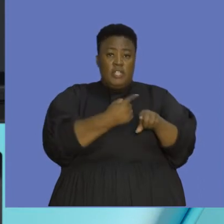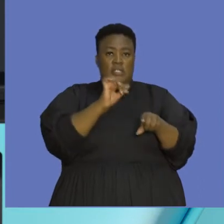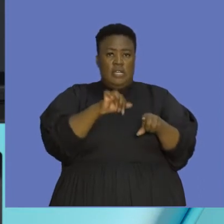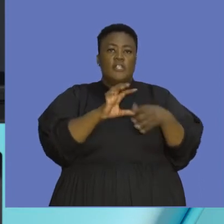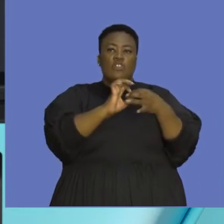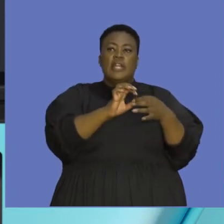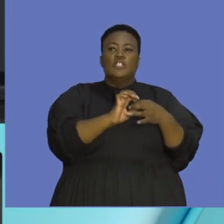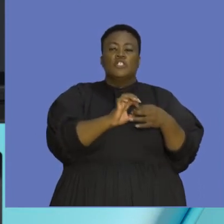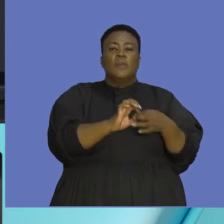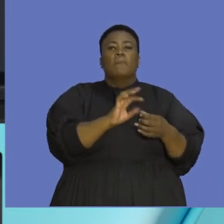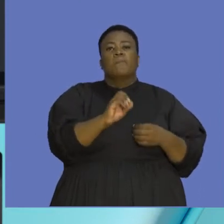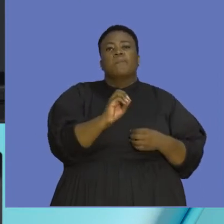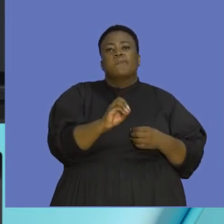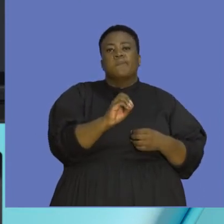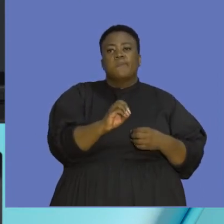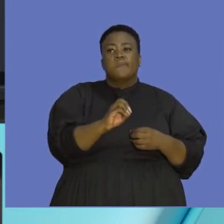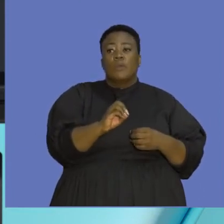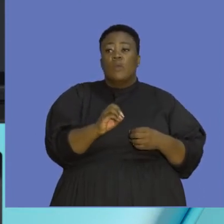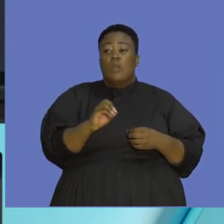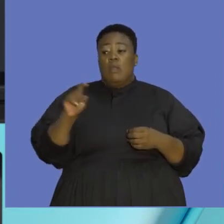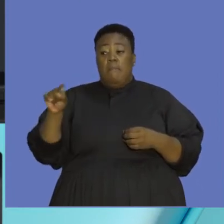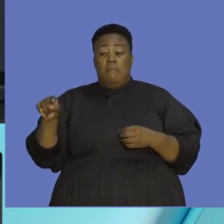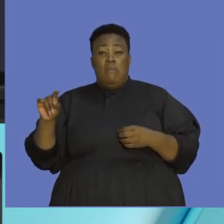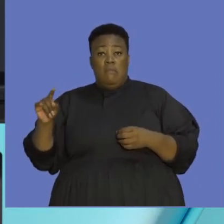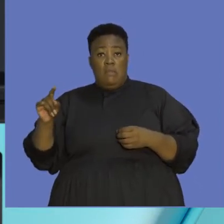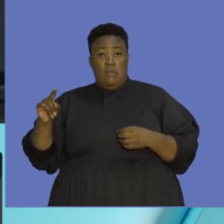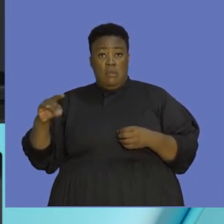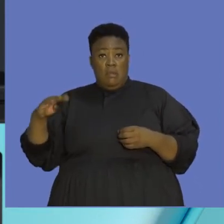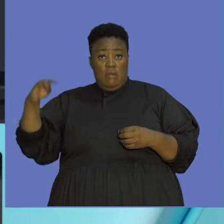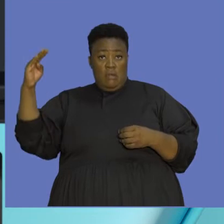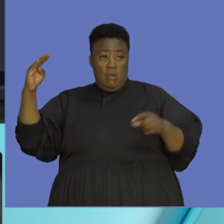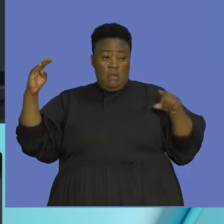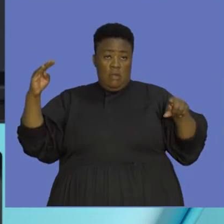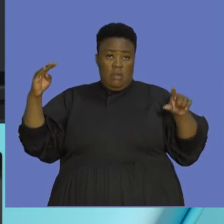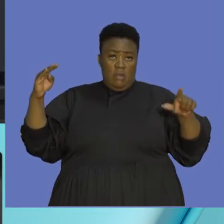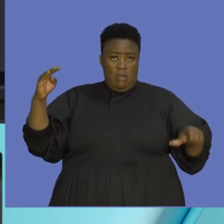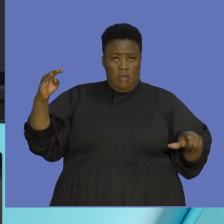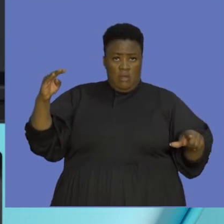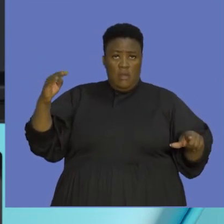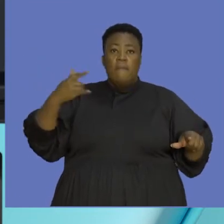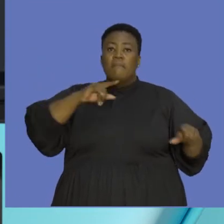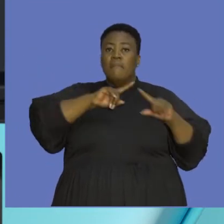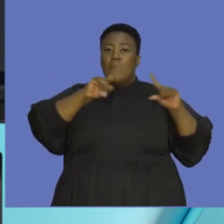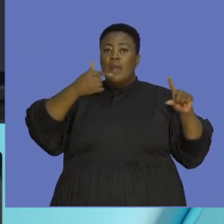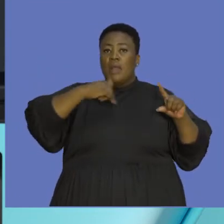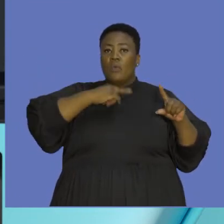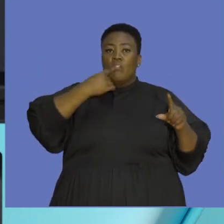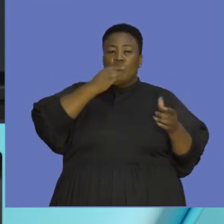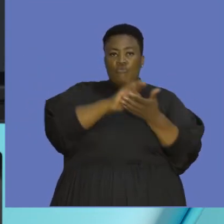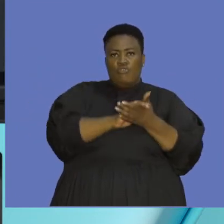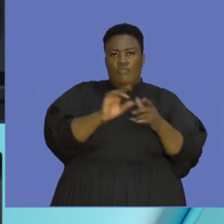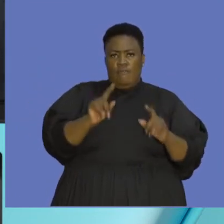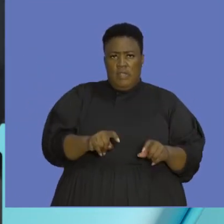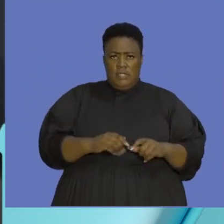an inverse relationship, that as mass gets bigger, acceleration gets smaller. We have